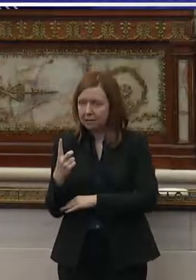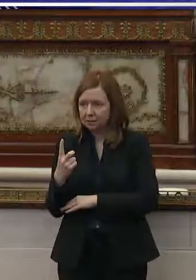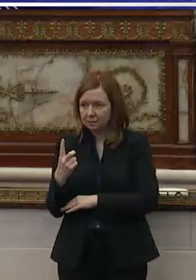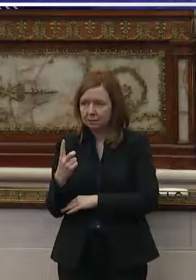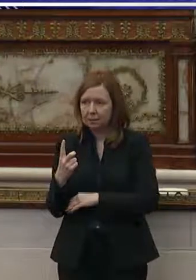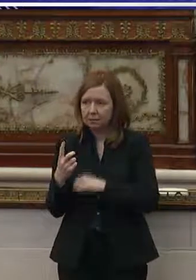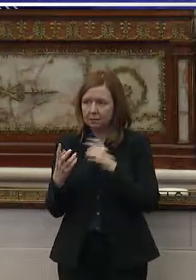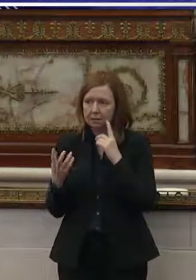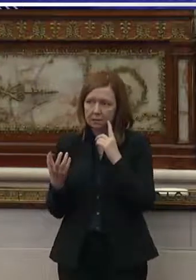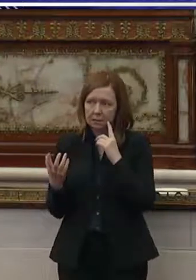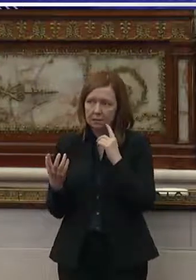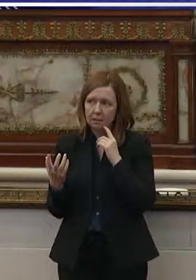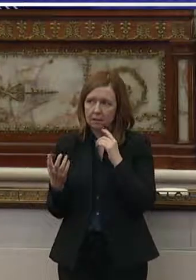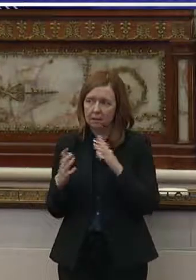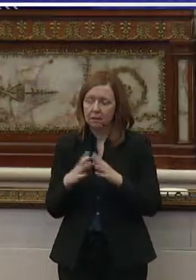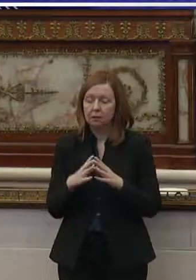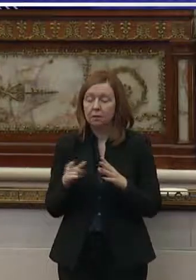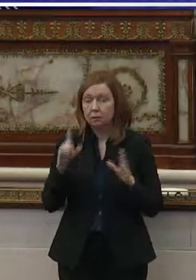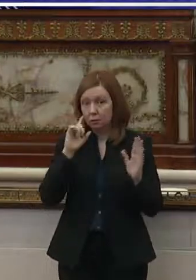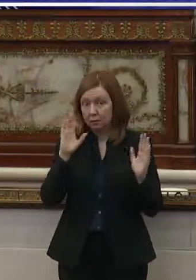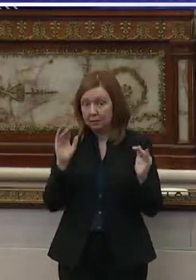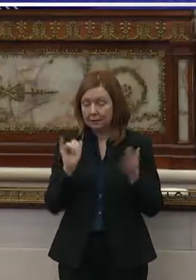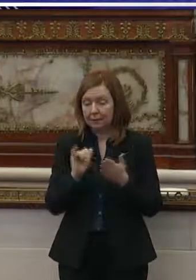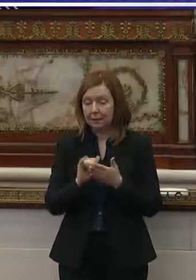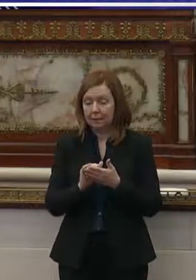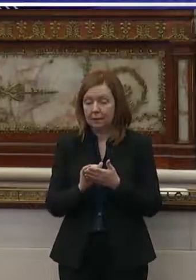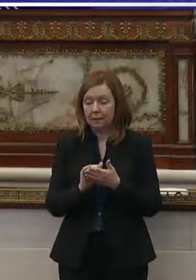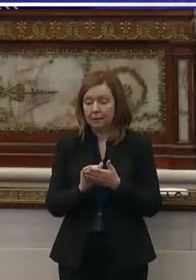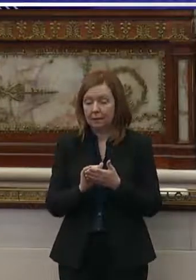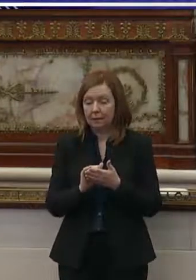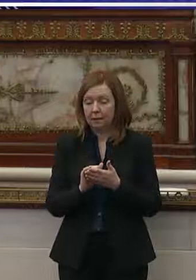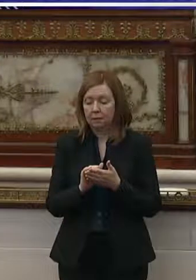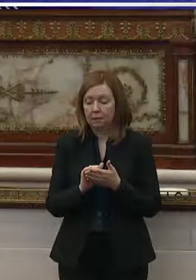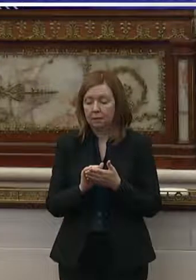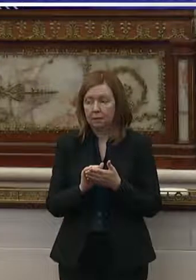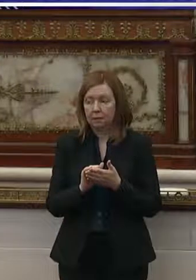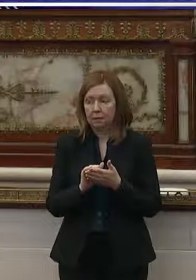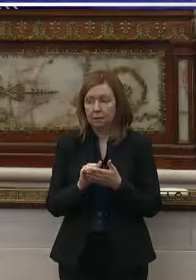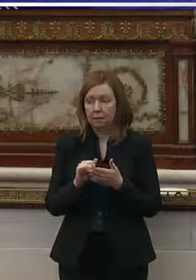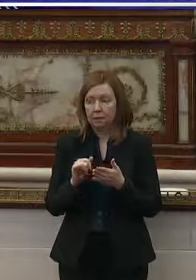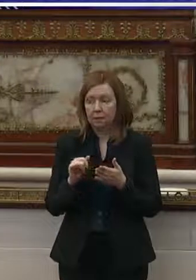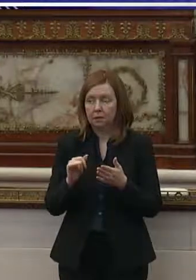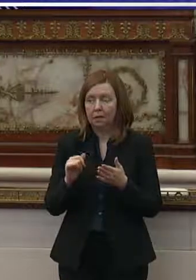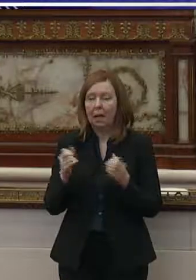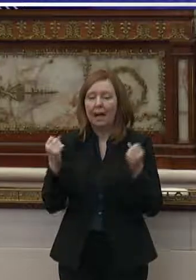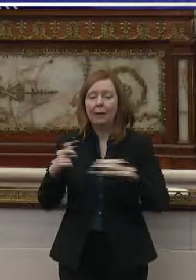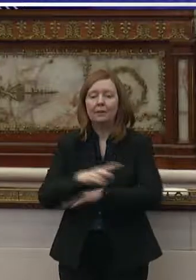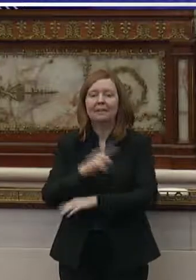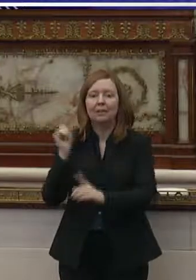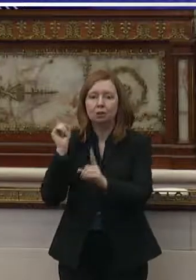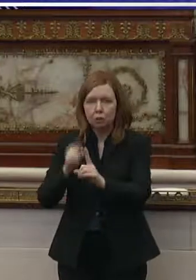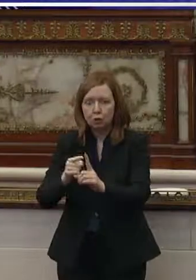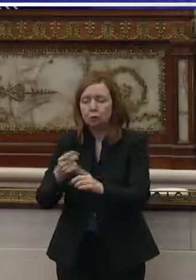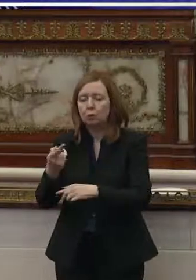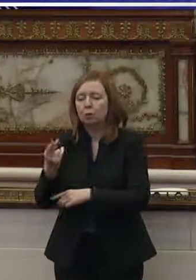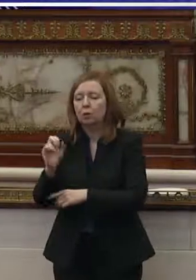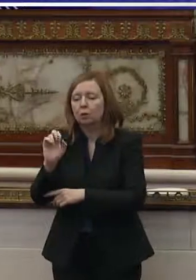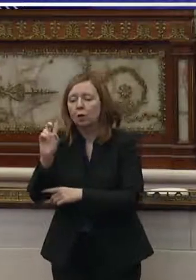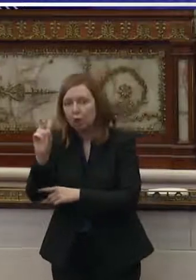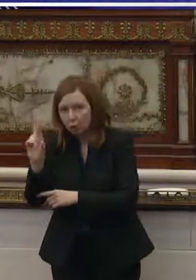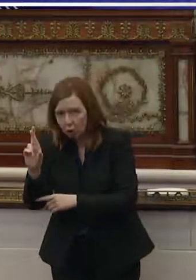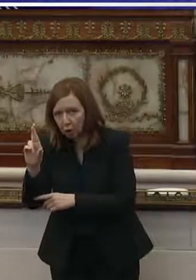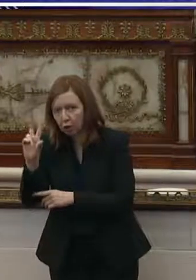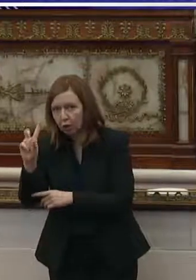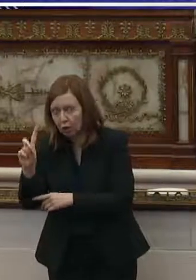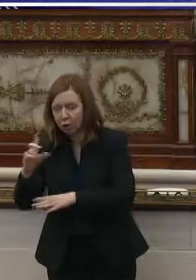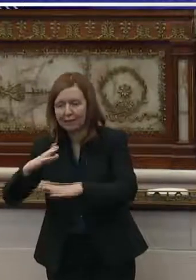it you anticipate this being to herd immunity, or is it subject